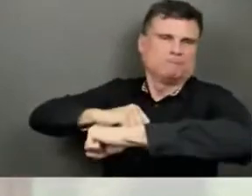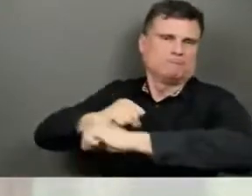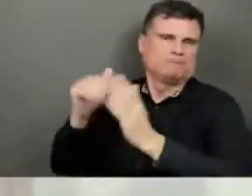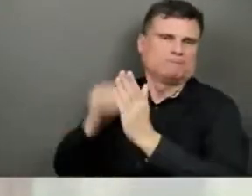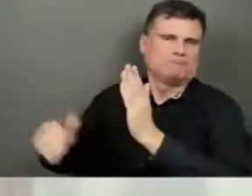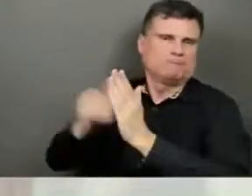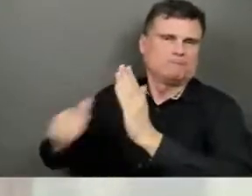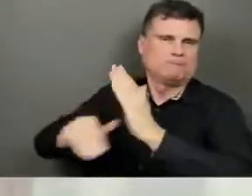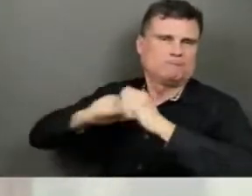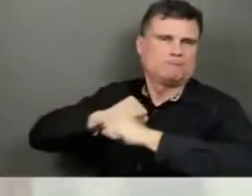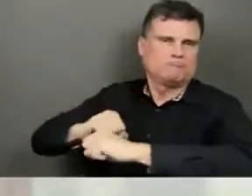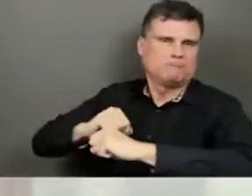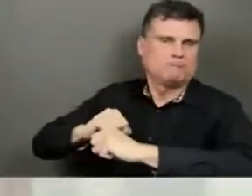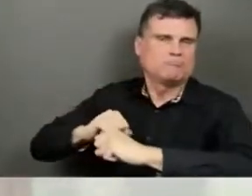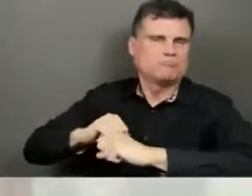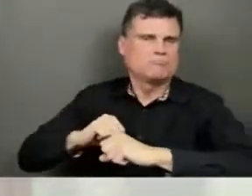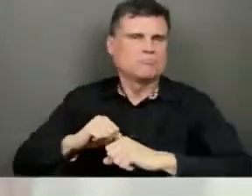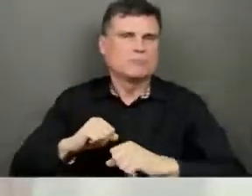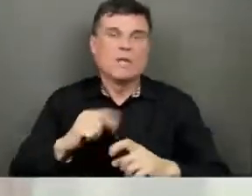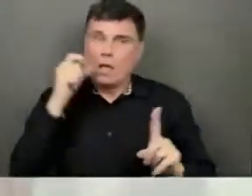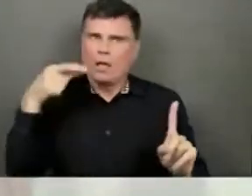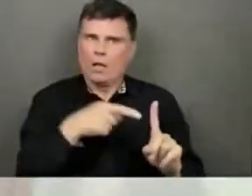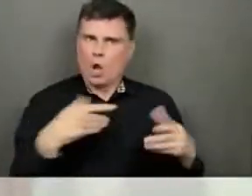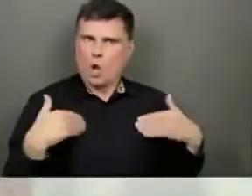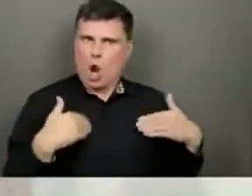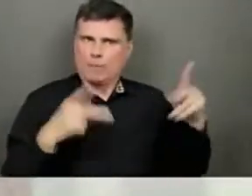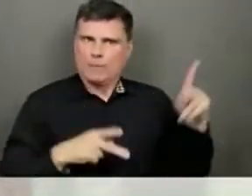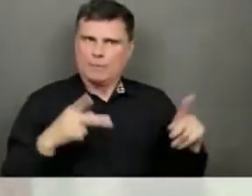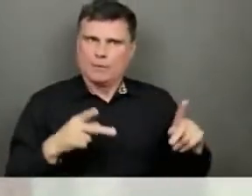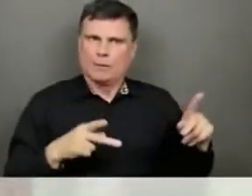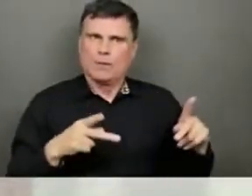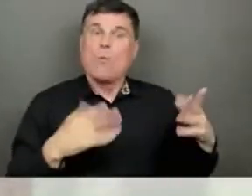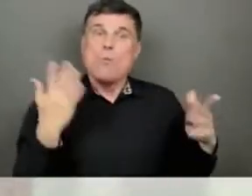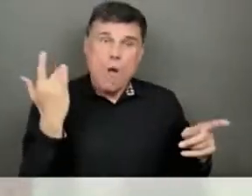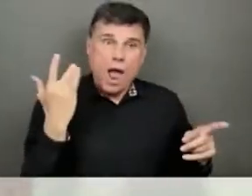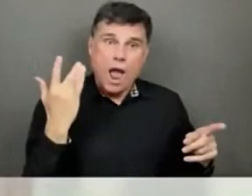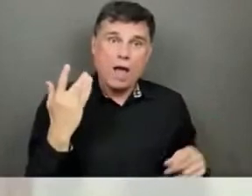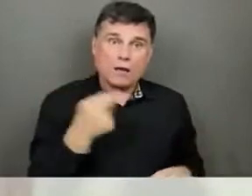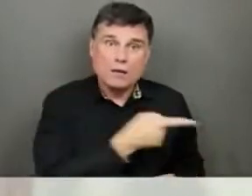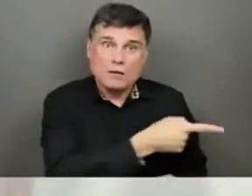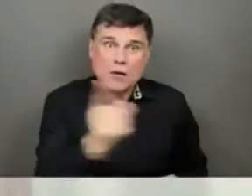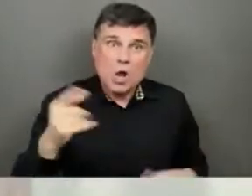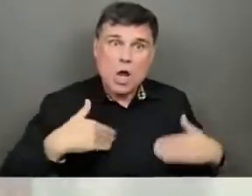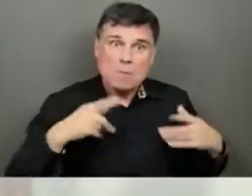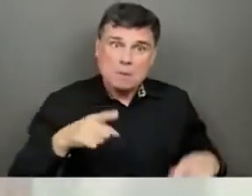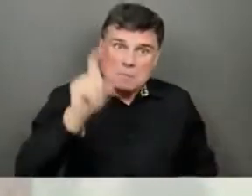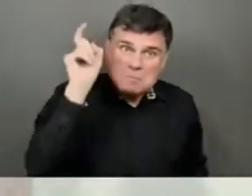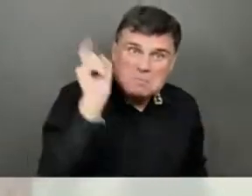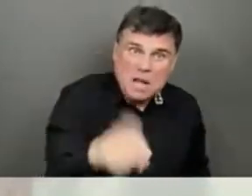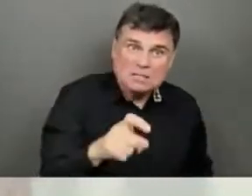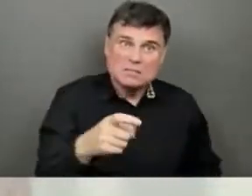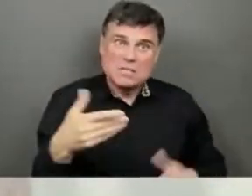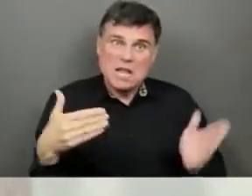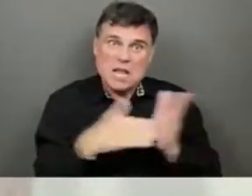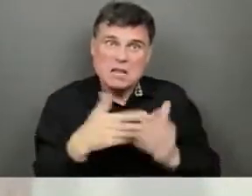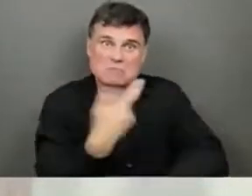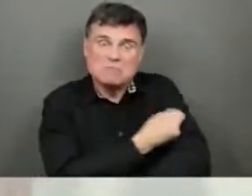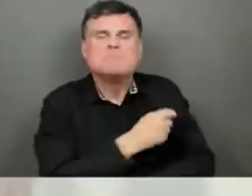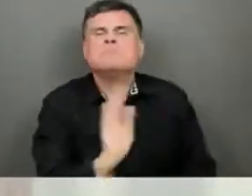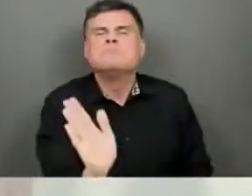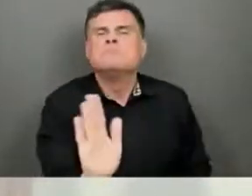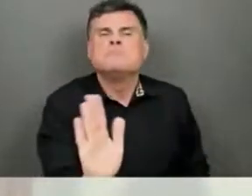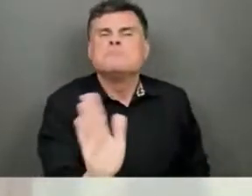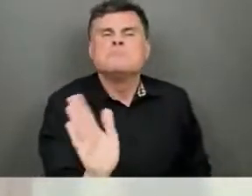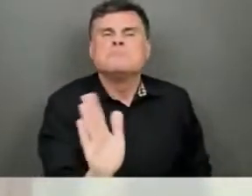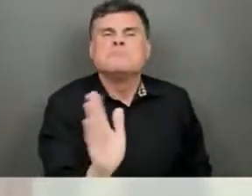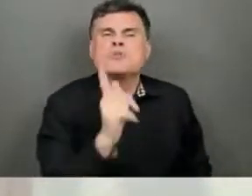people. So that's why we're not saying right now that you need to have a dose, and why we're saying it's better to